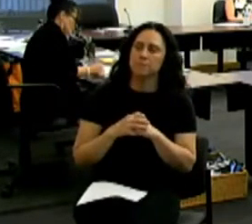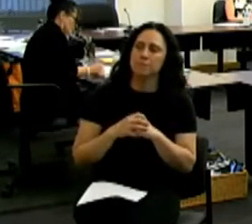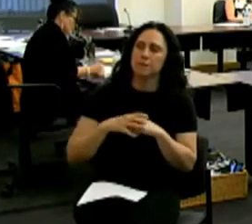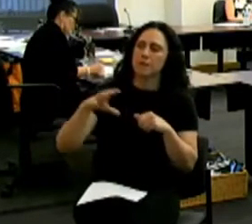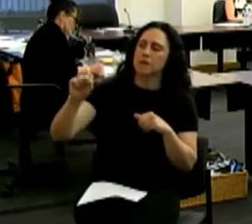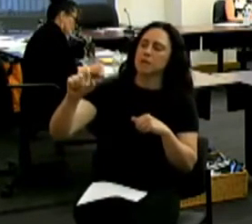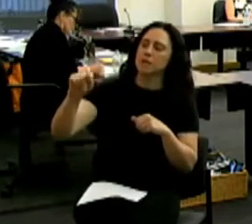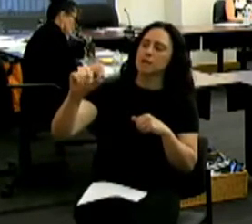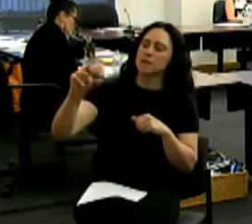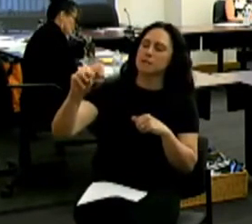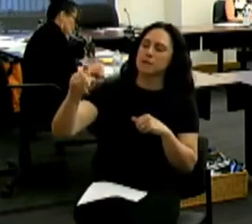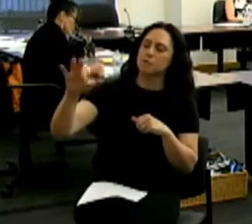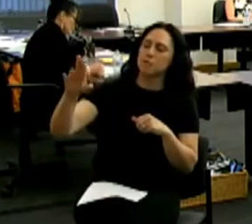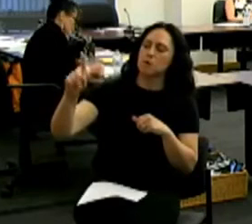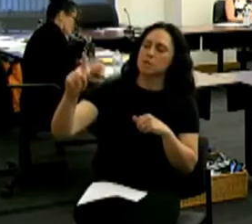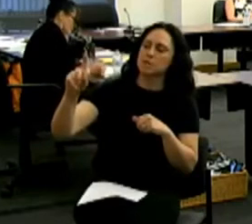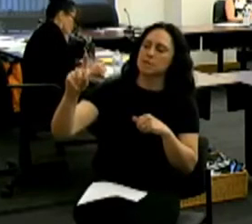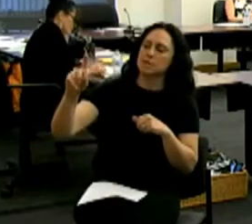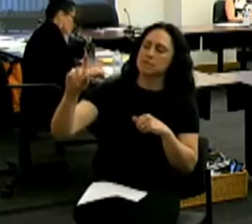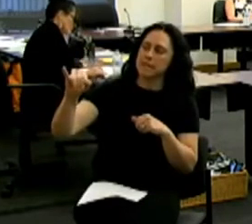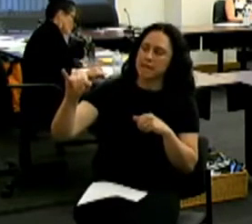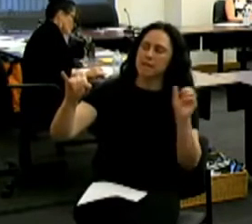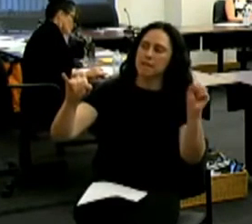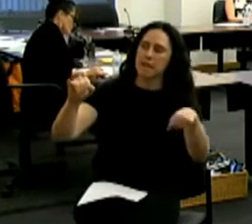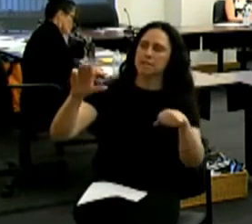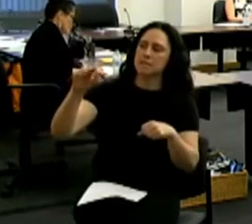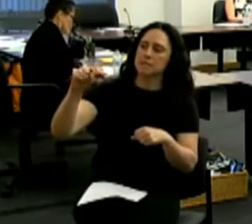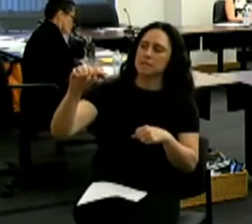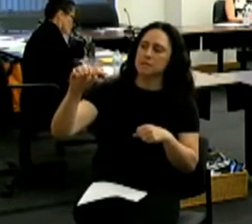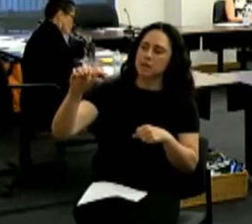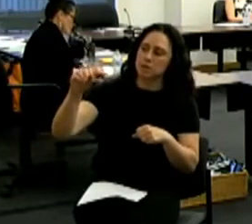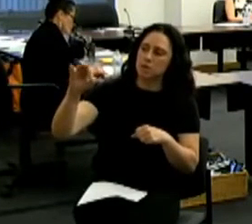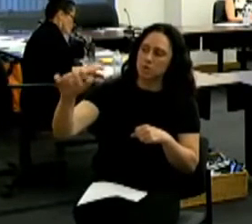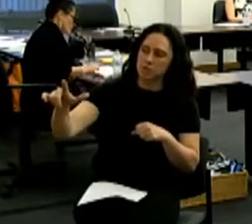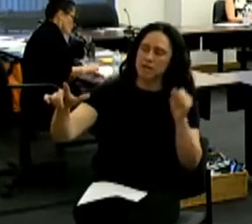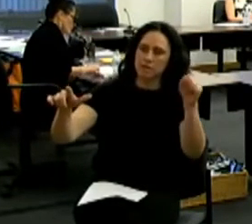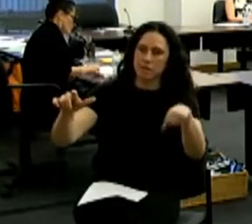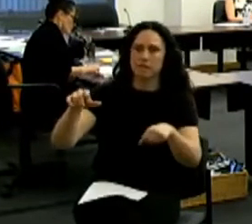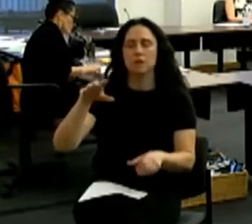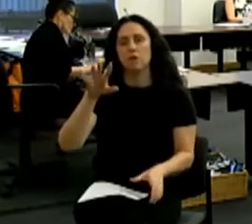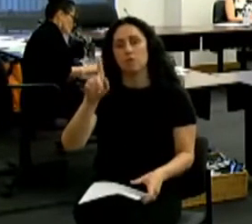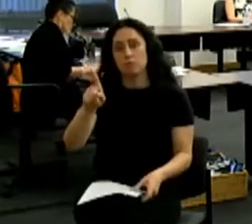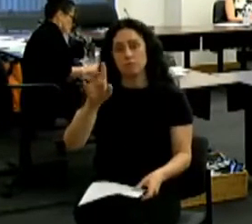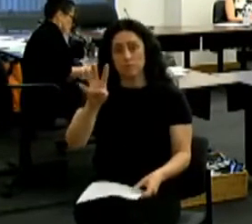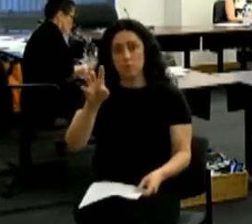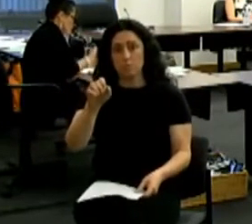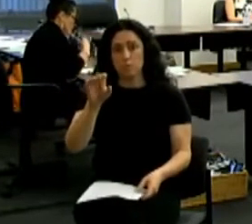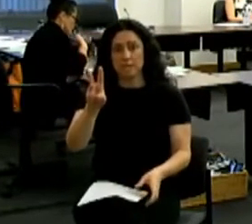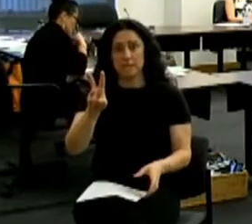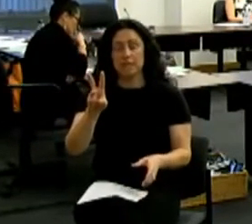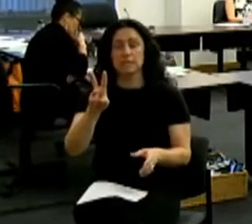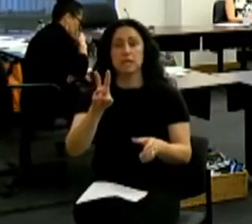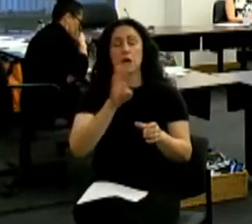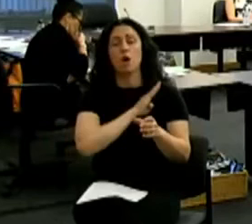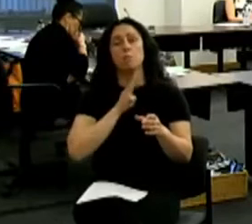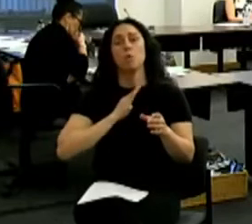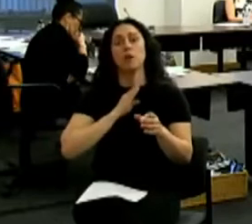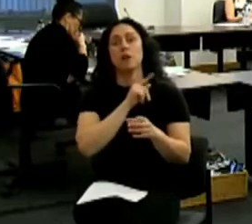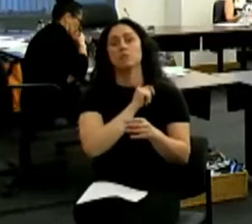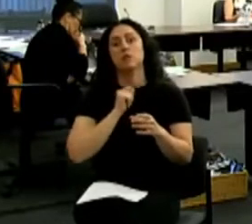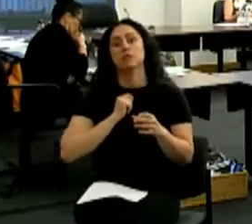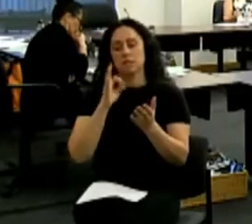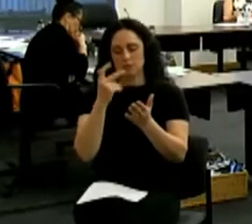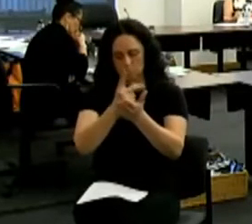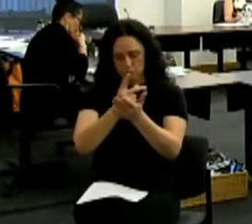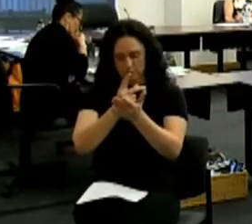trustee Samborski, Yes. and trustee O'Connell. Yes. 4.6, Board of Trustees approval of